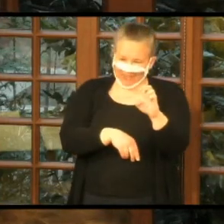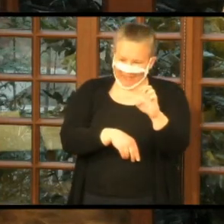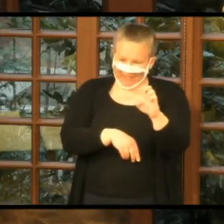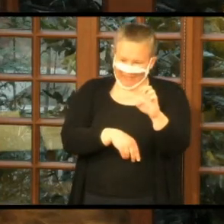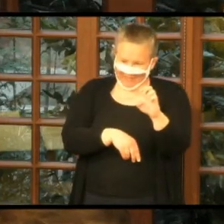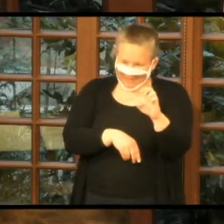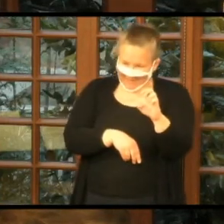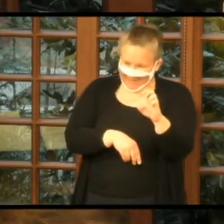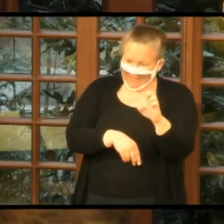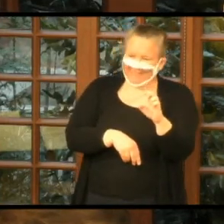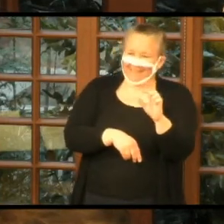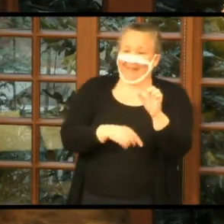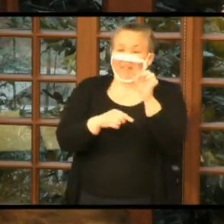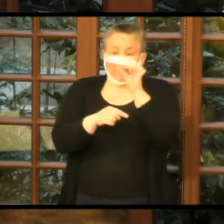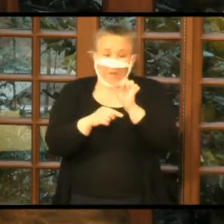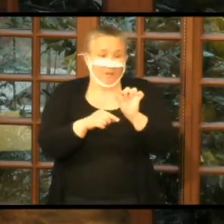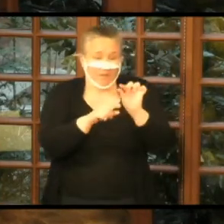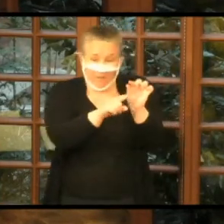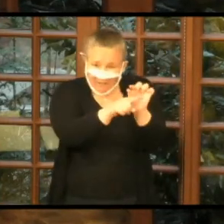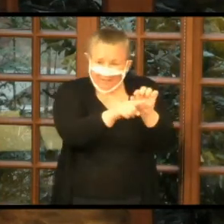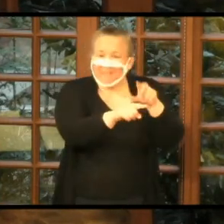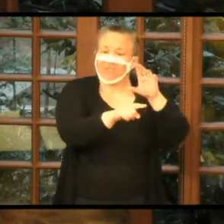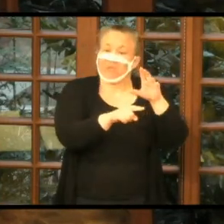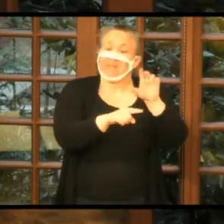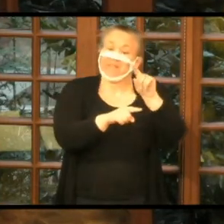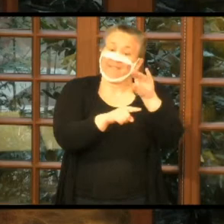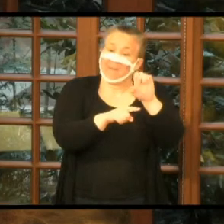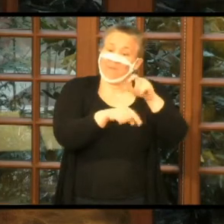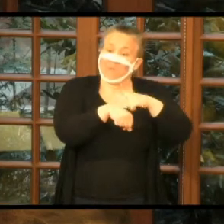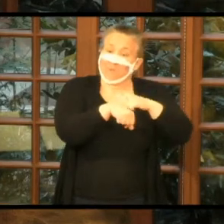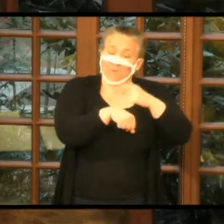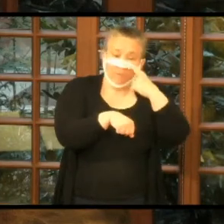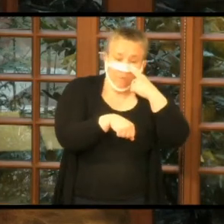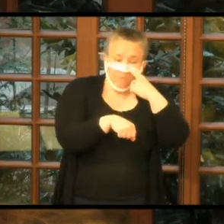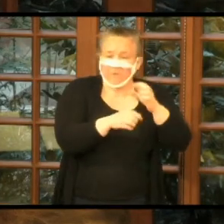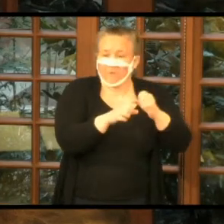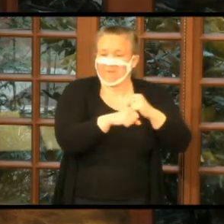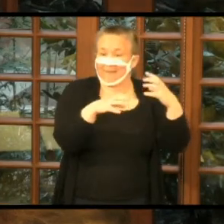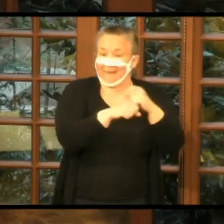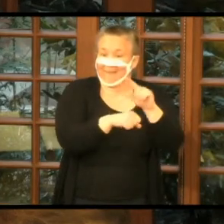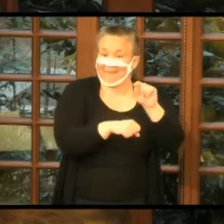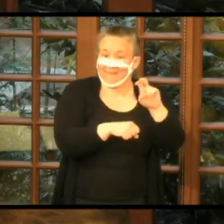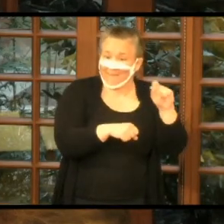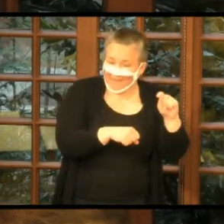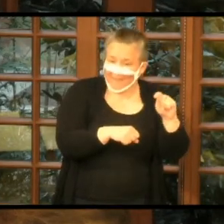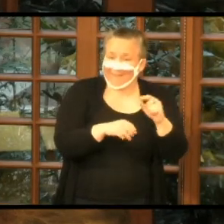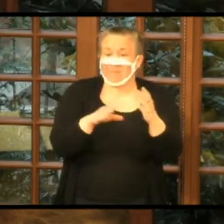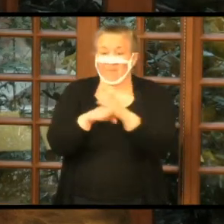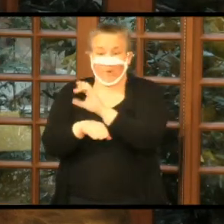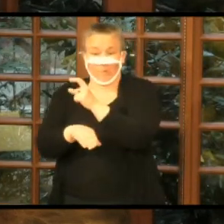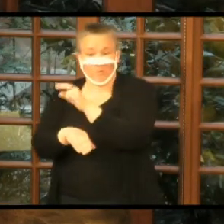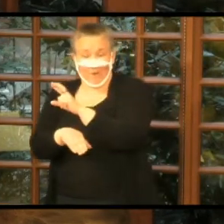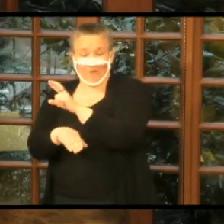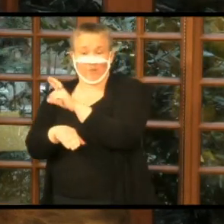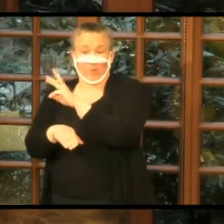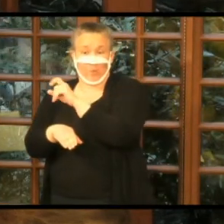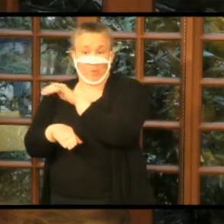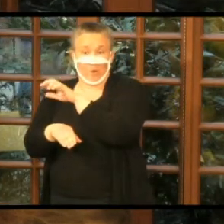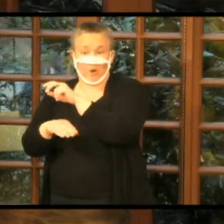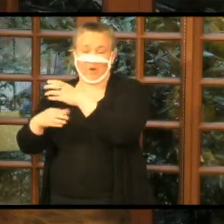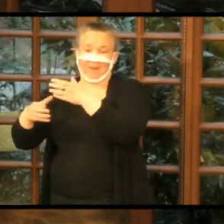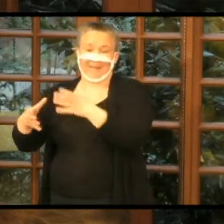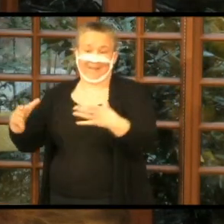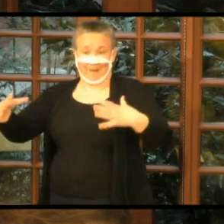Debbie Stone's nose to detonate the dynamite, and 3 years before Little Roger Woodward survived a barrelless plunge over the